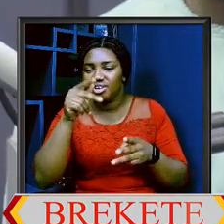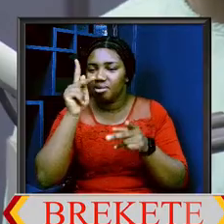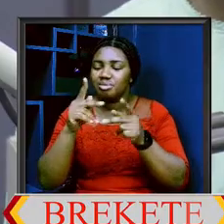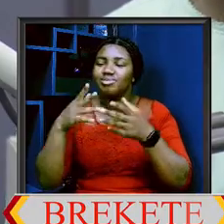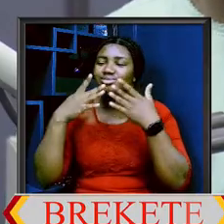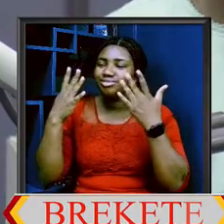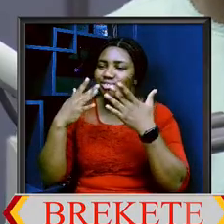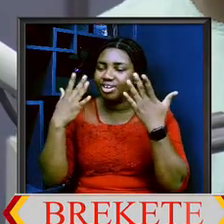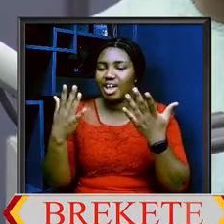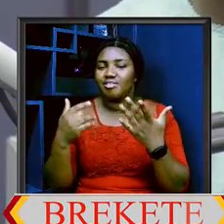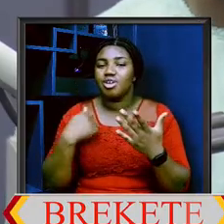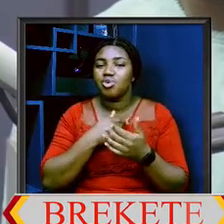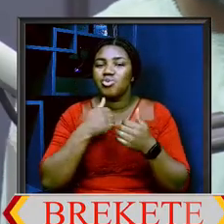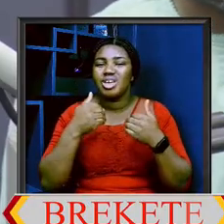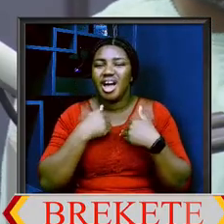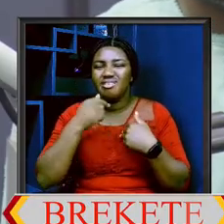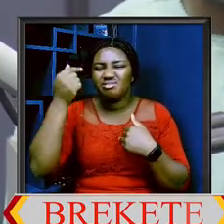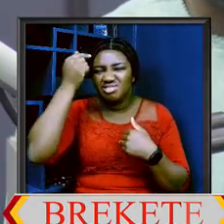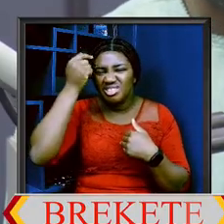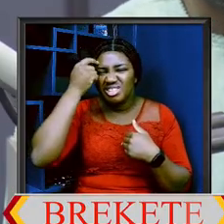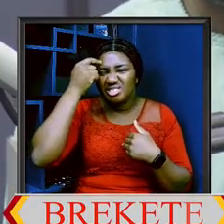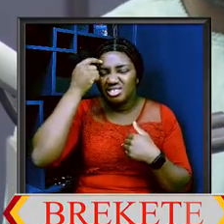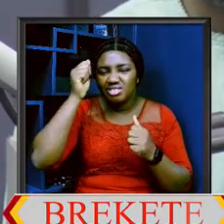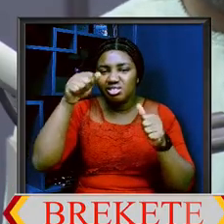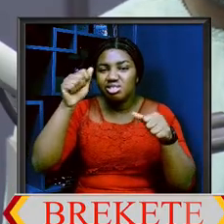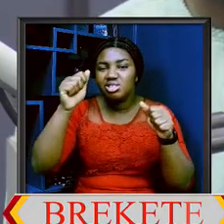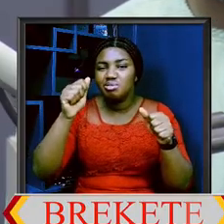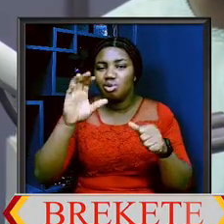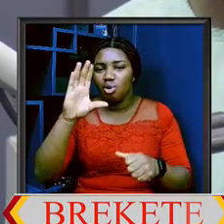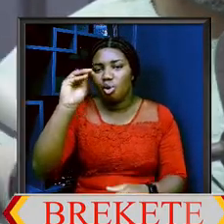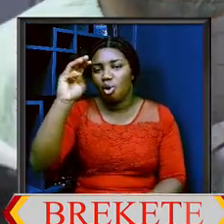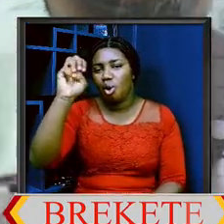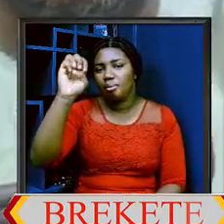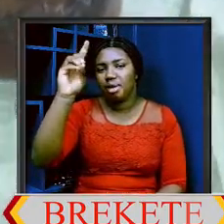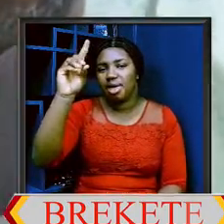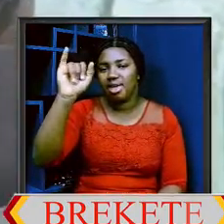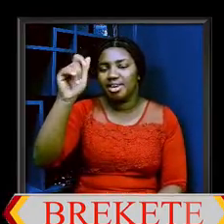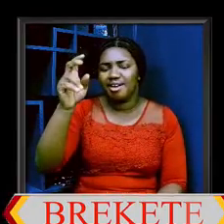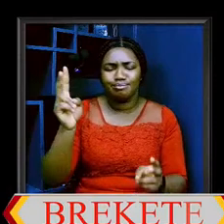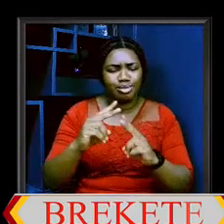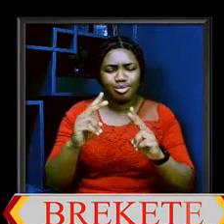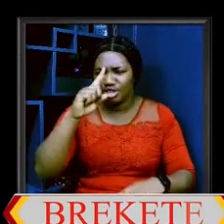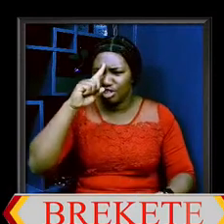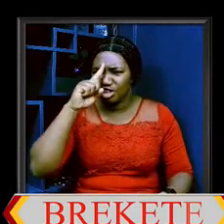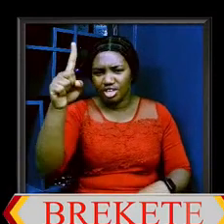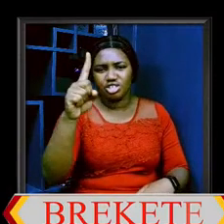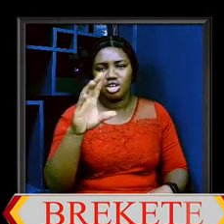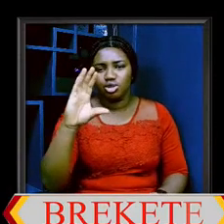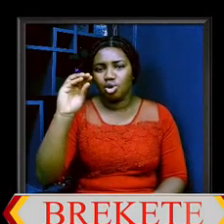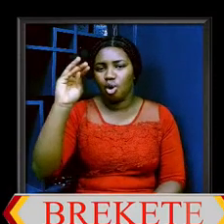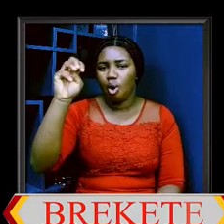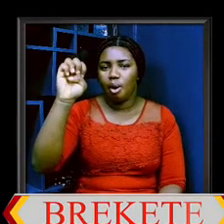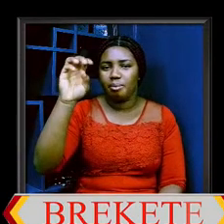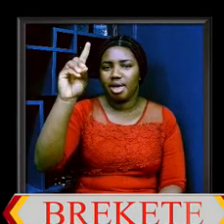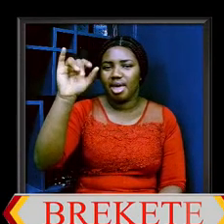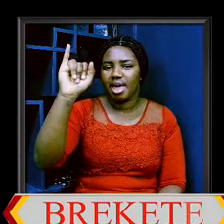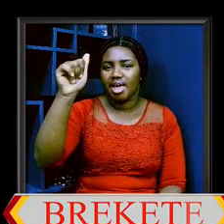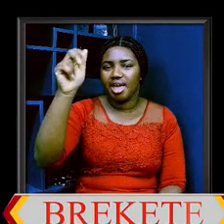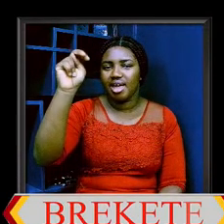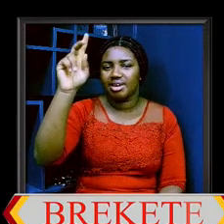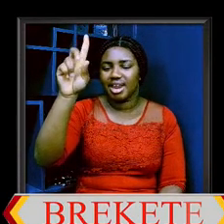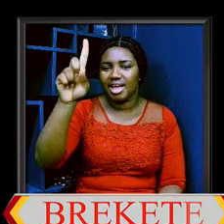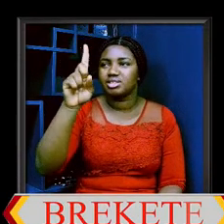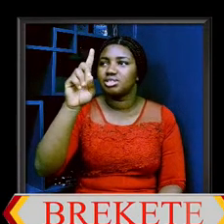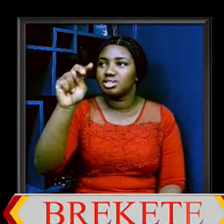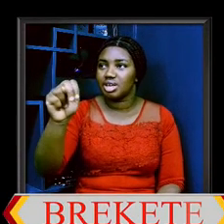we get sensible comedians for this country very intelligent young comedians one of the